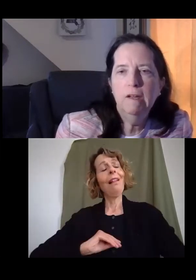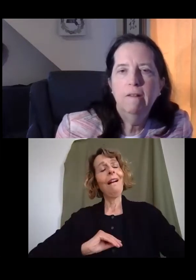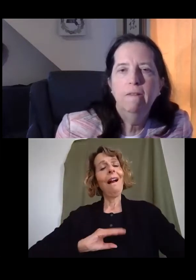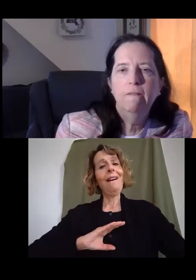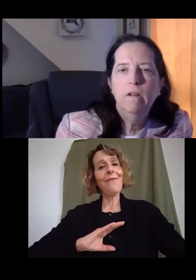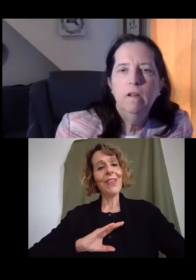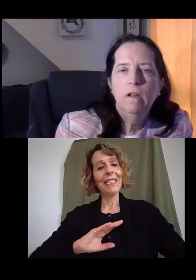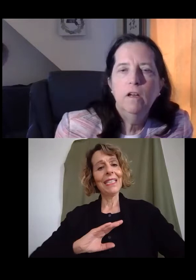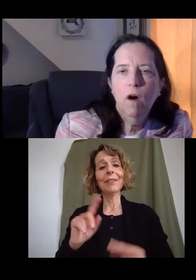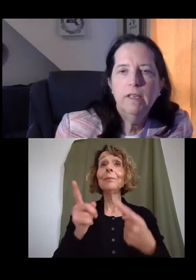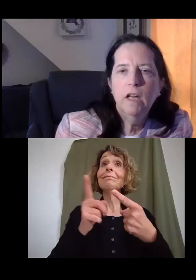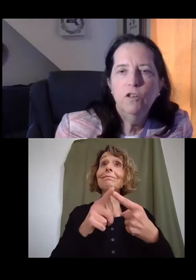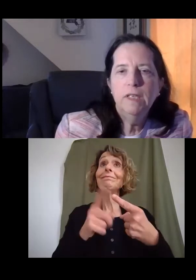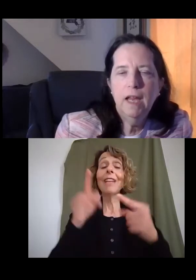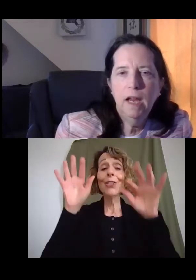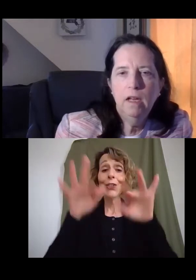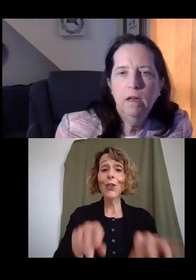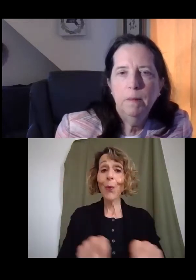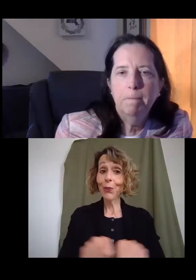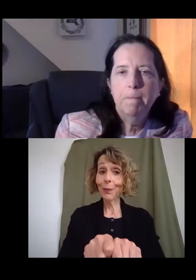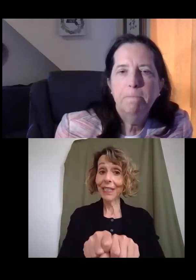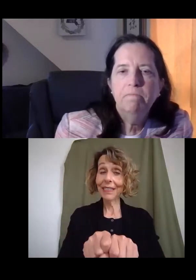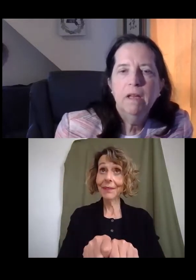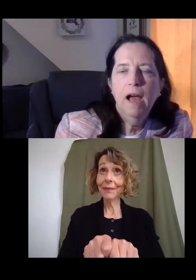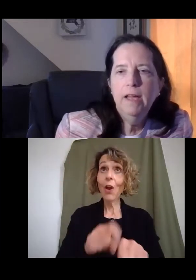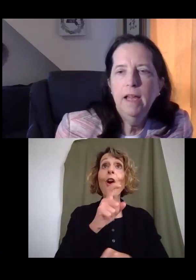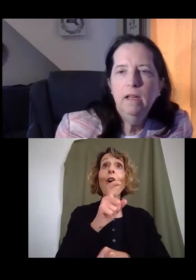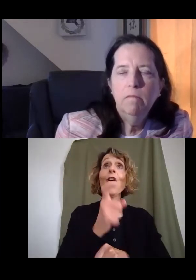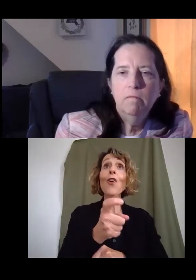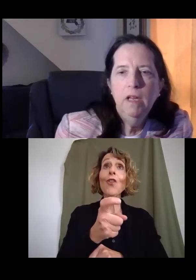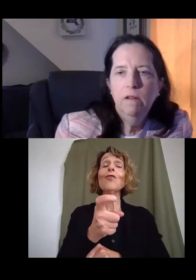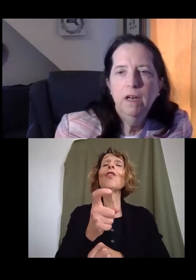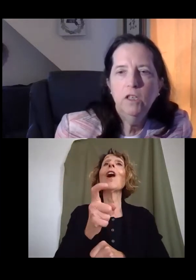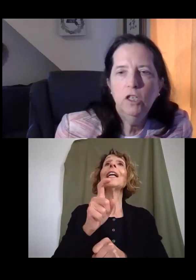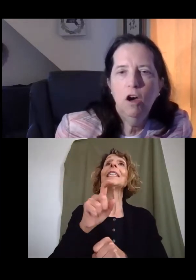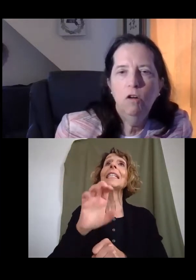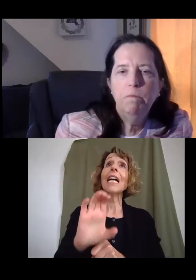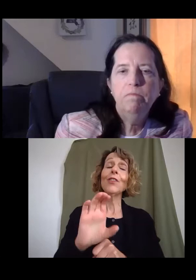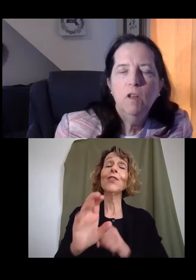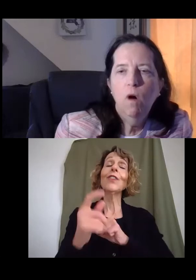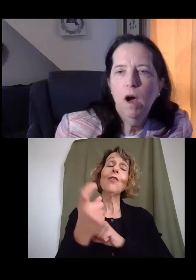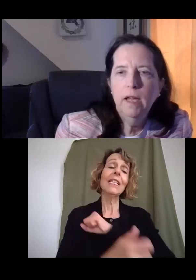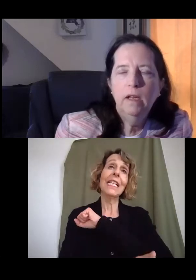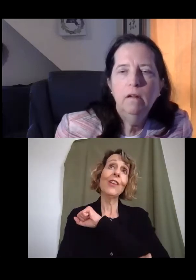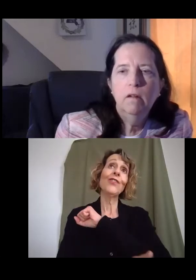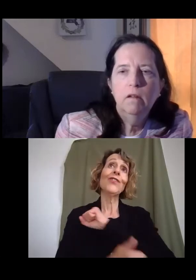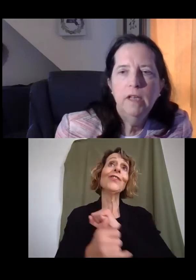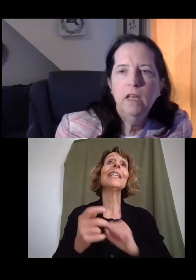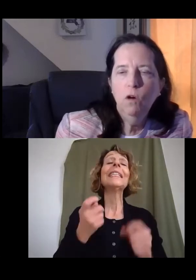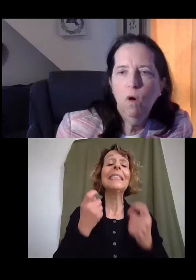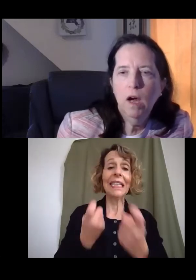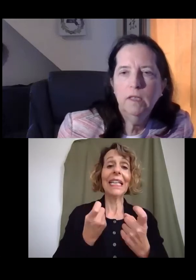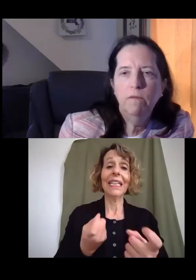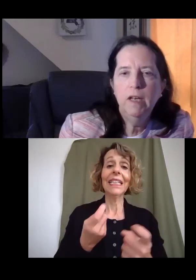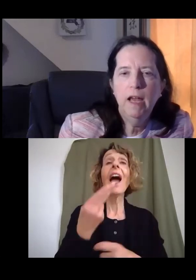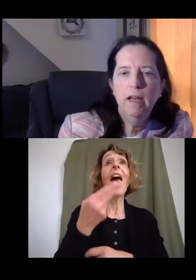snowshoeing, cross-country skiing, hiking, even in the snow, walking, taking